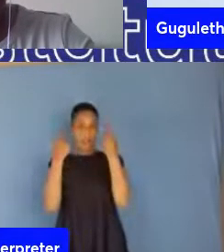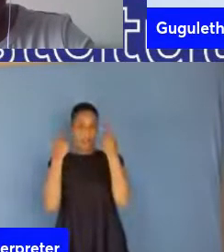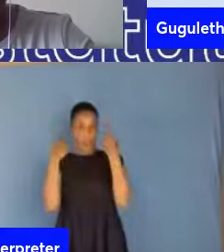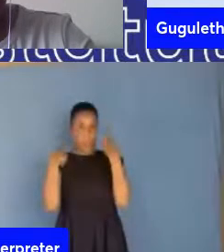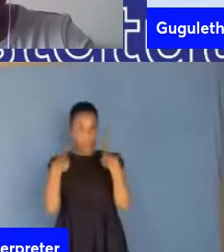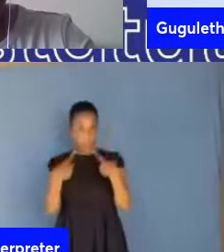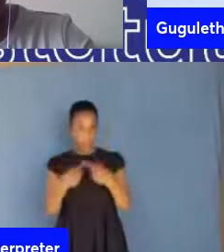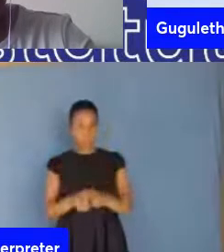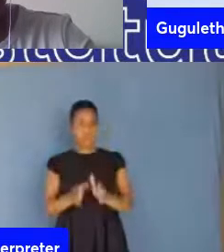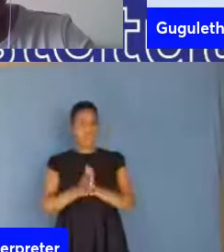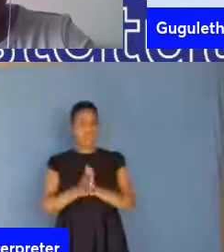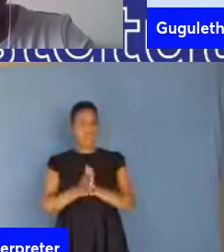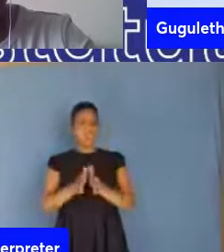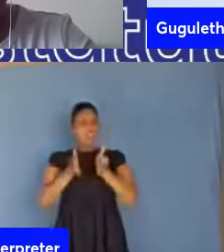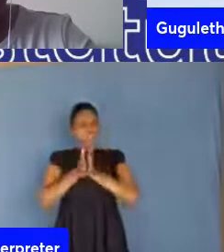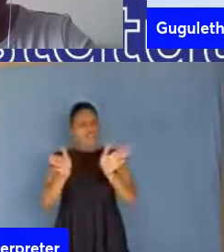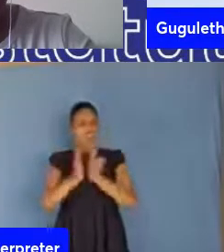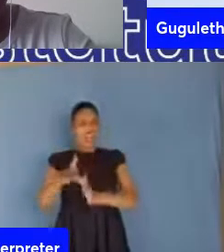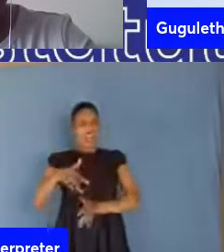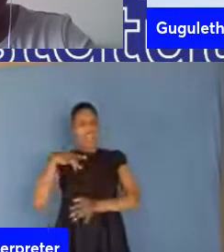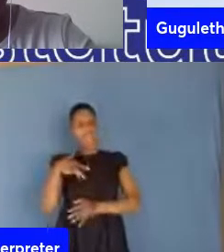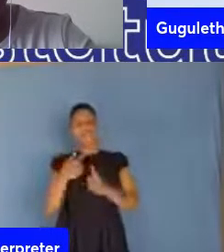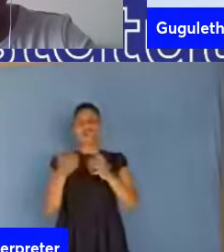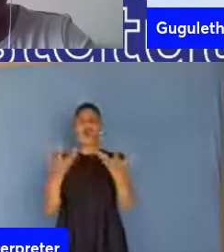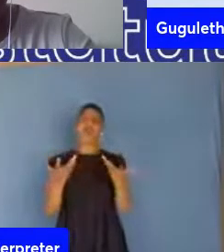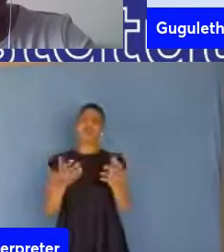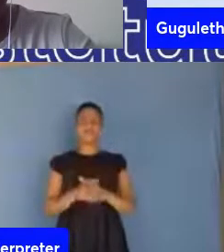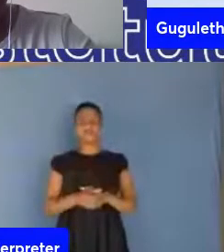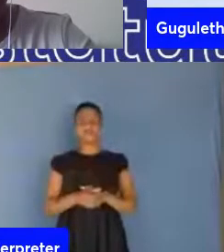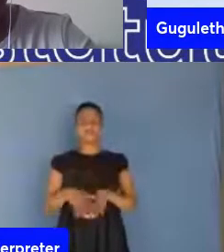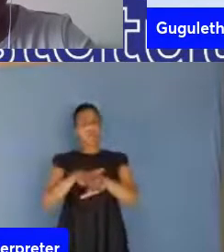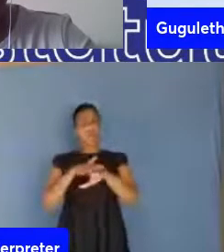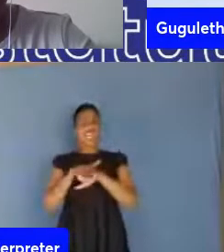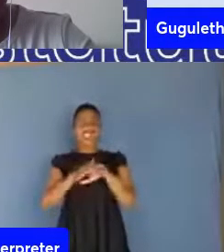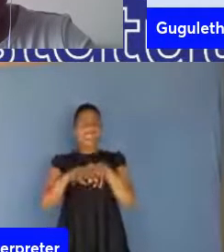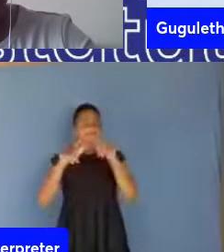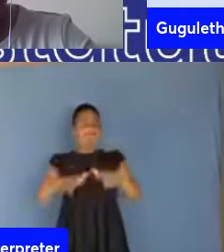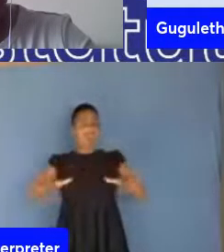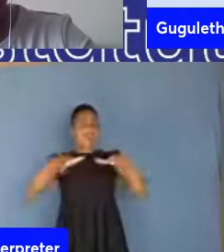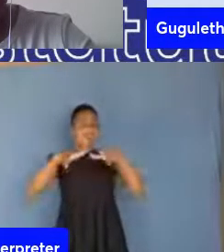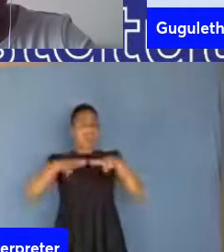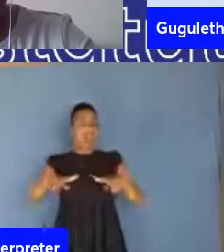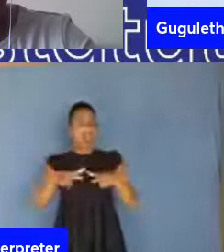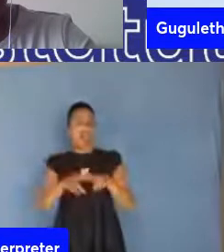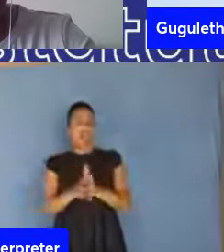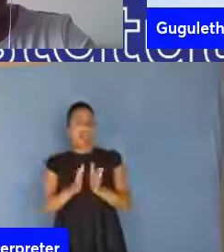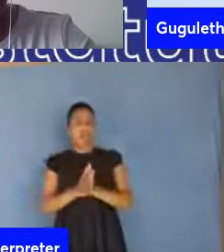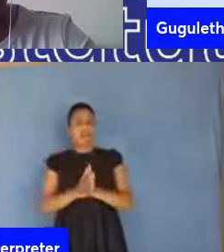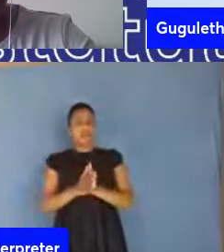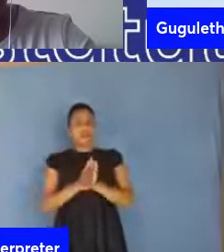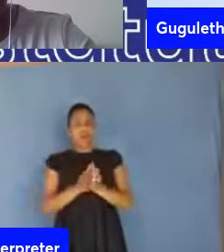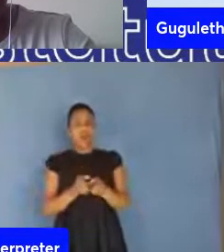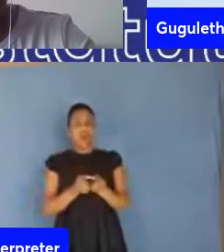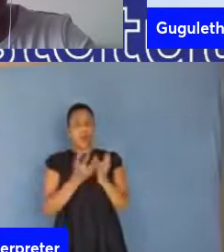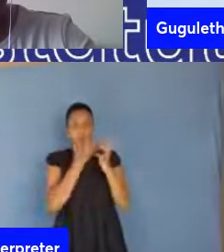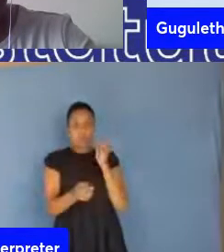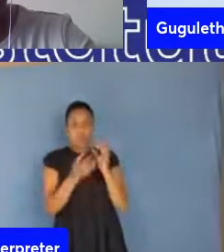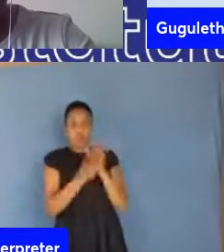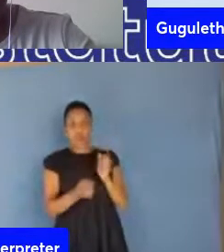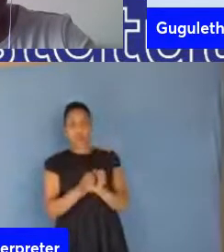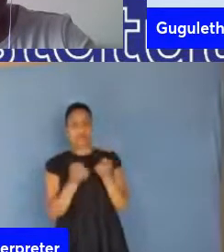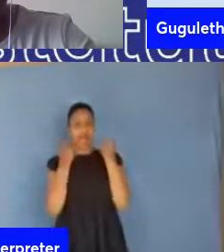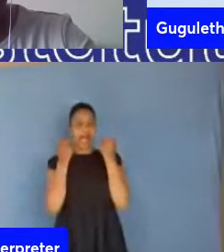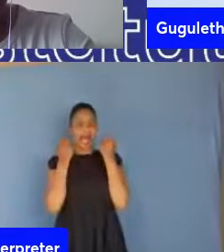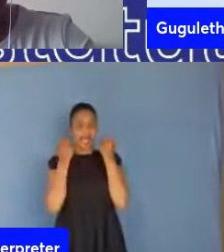lives, from like a very basic level, we were stripped off of the understanding of the fact that we